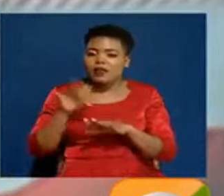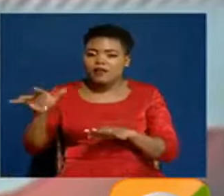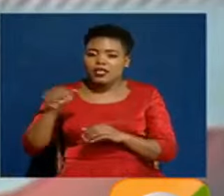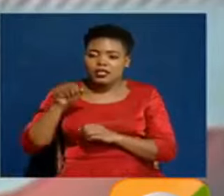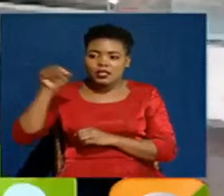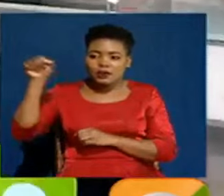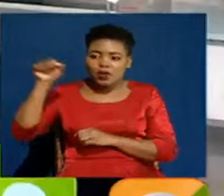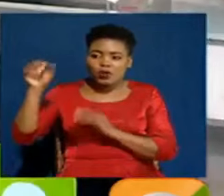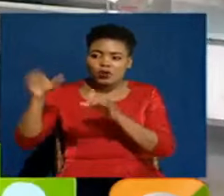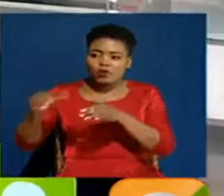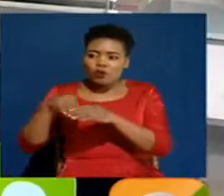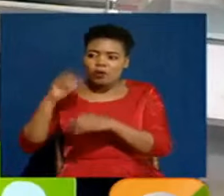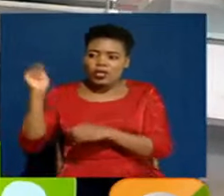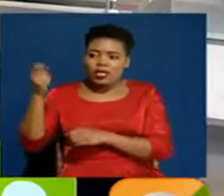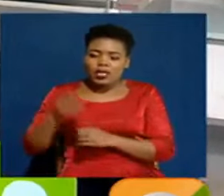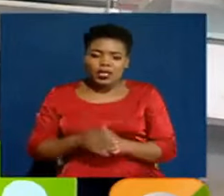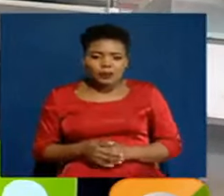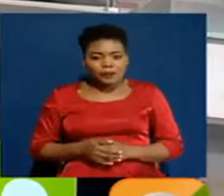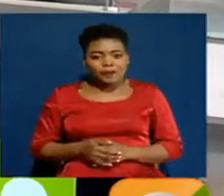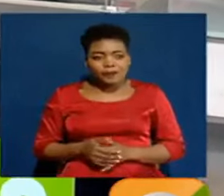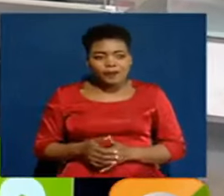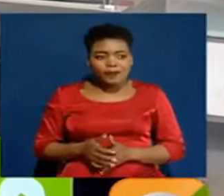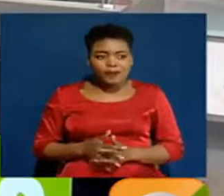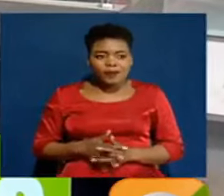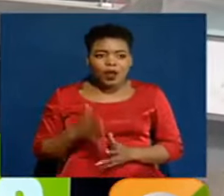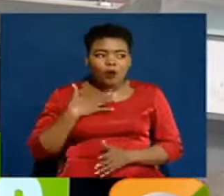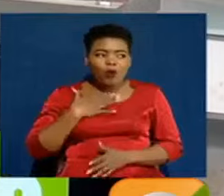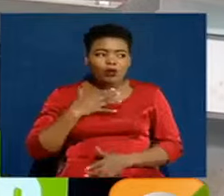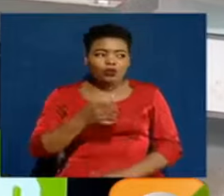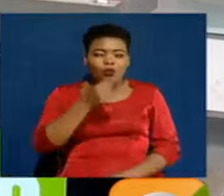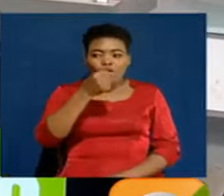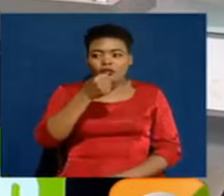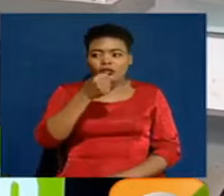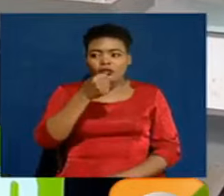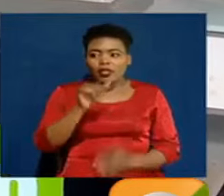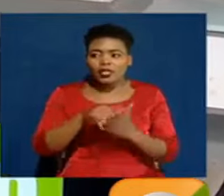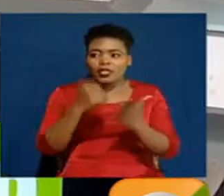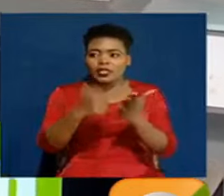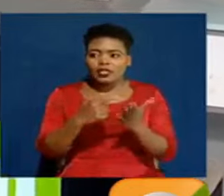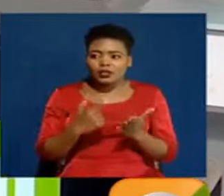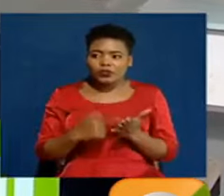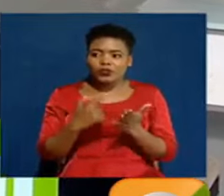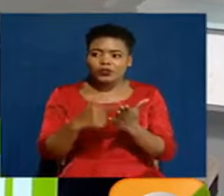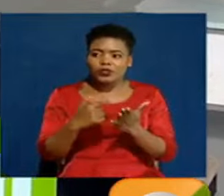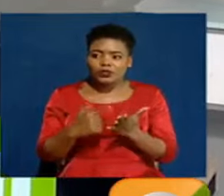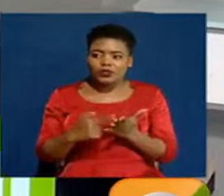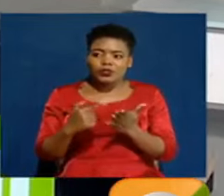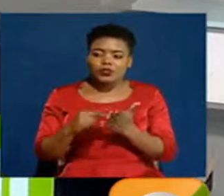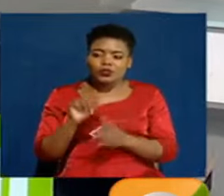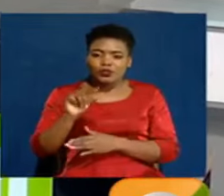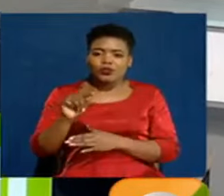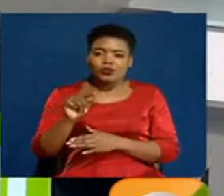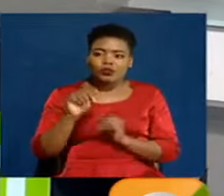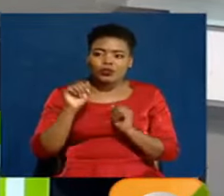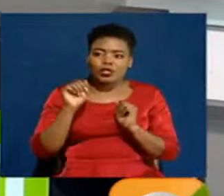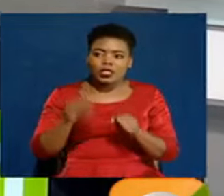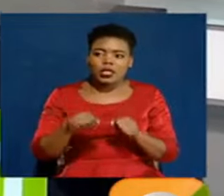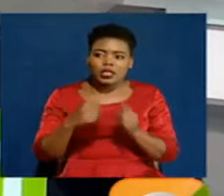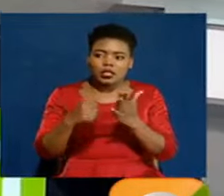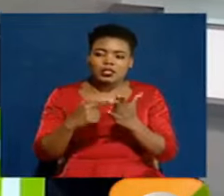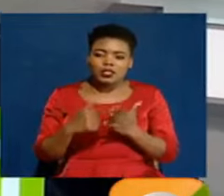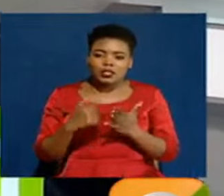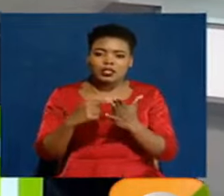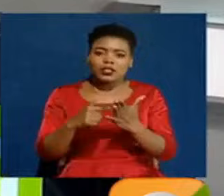develop. All right. I'll let that press pause on the conversation for tonight. It's, of course, a conversation that we can take much longer